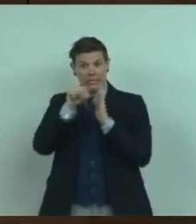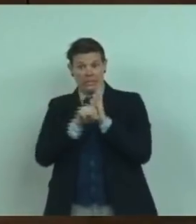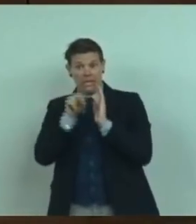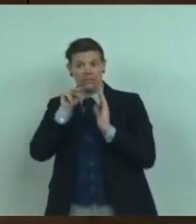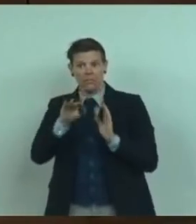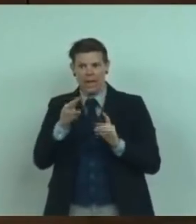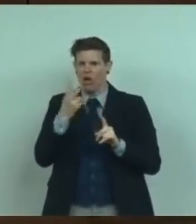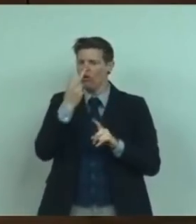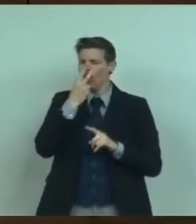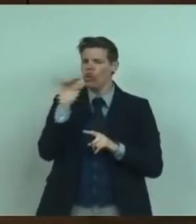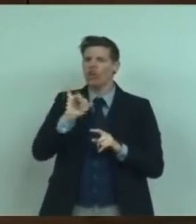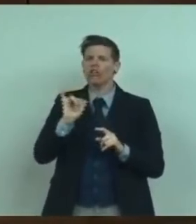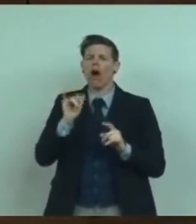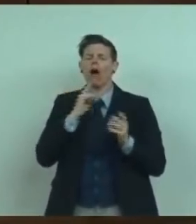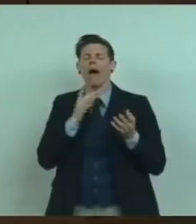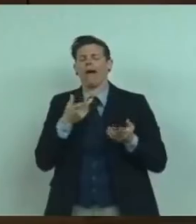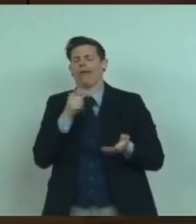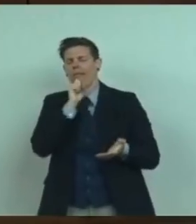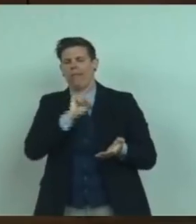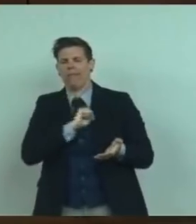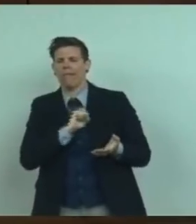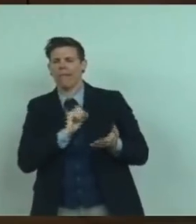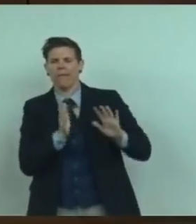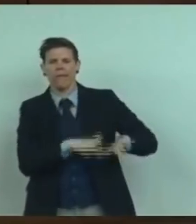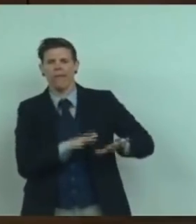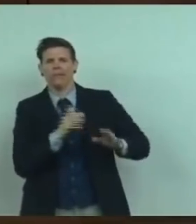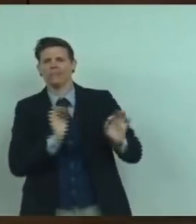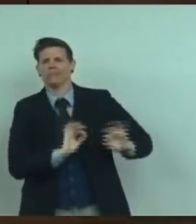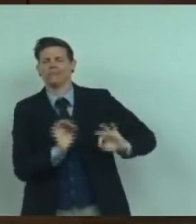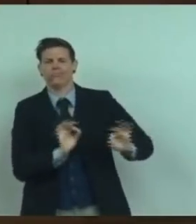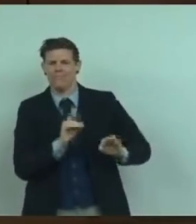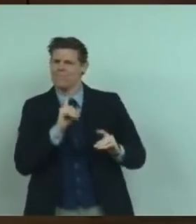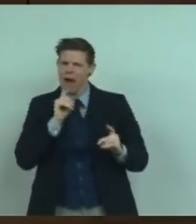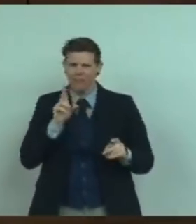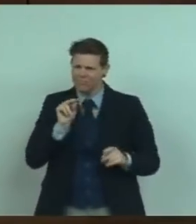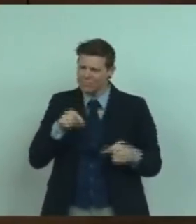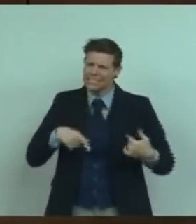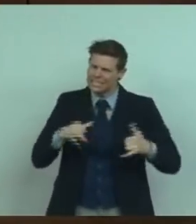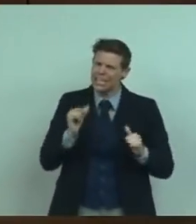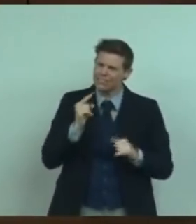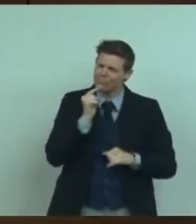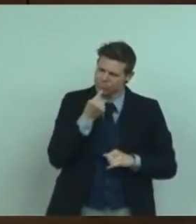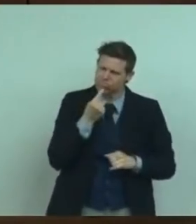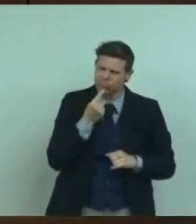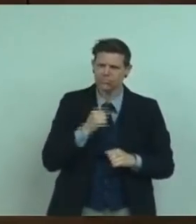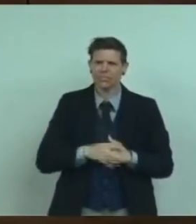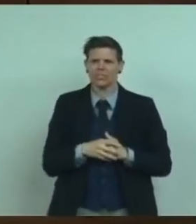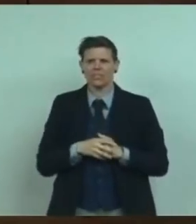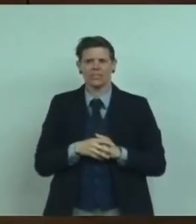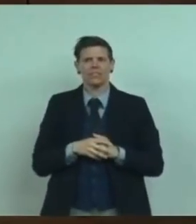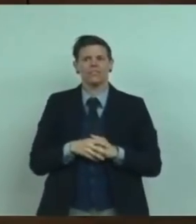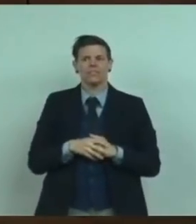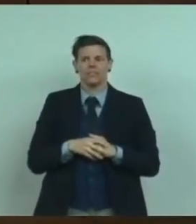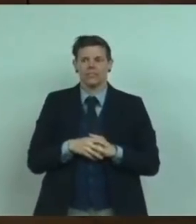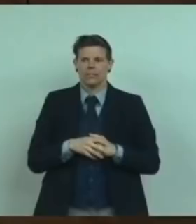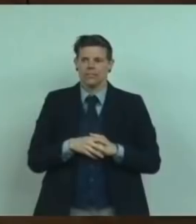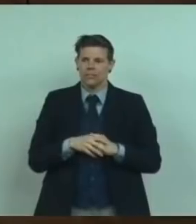us access to as much equipment and support, which is why we had to make such a specific case to get